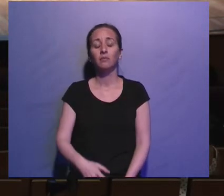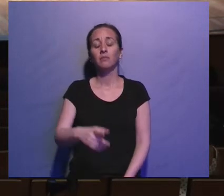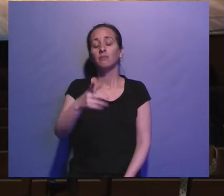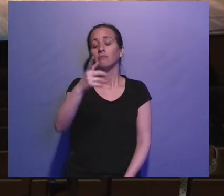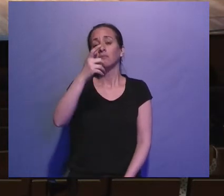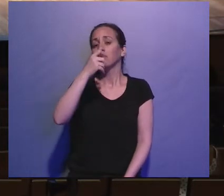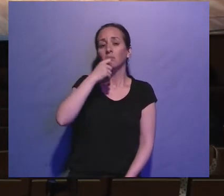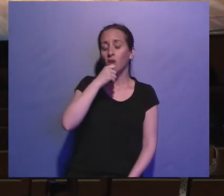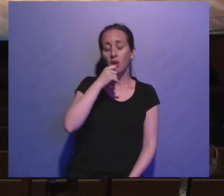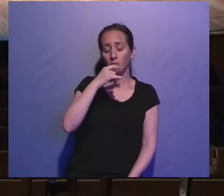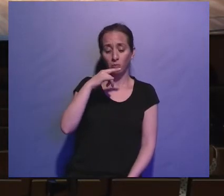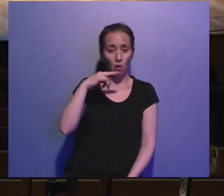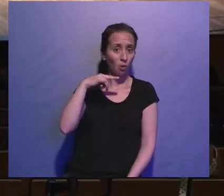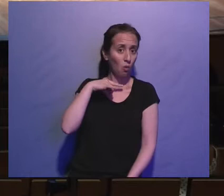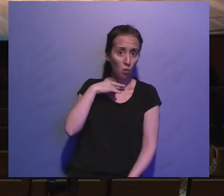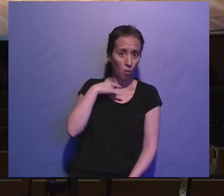In Jujuy,